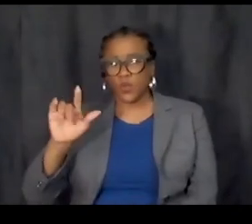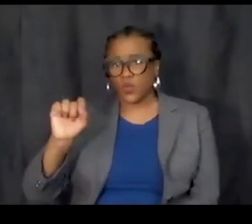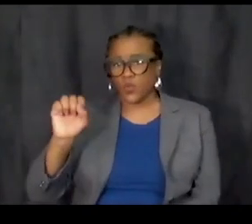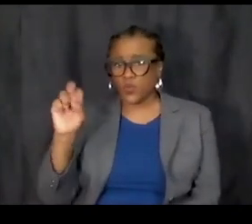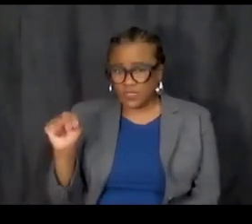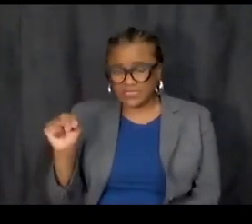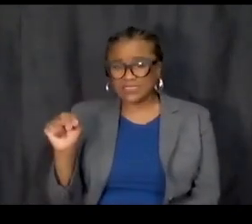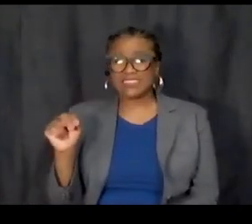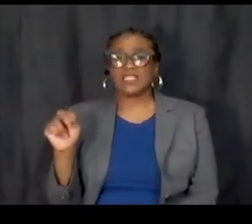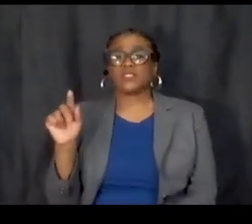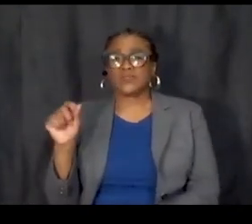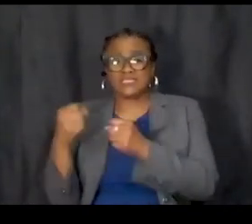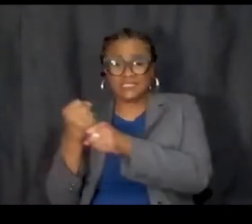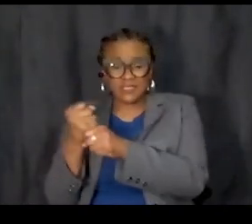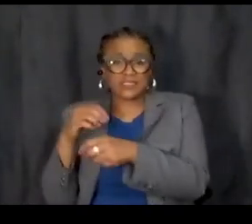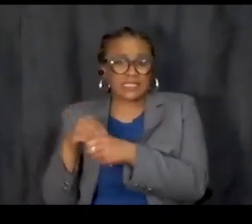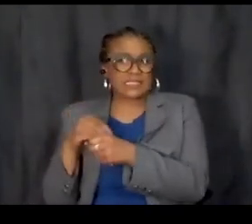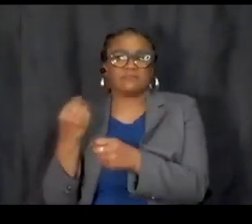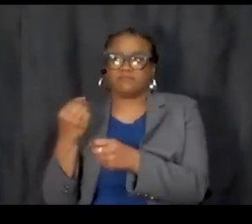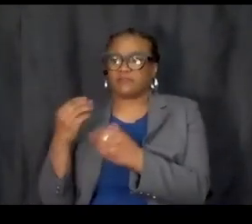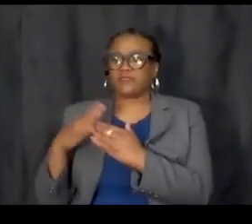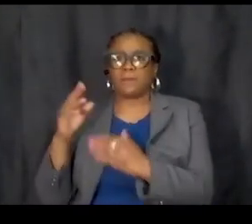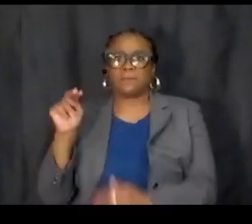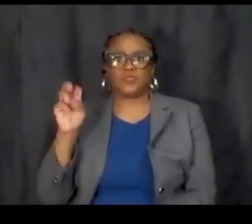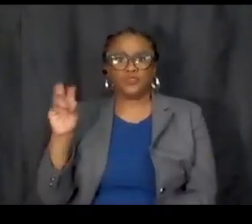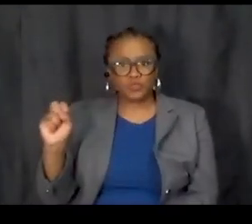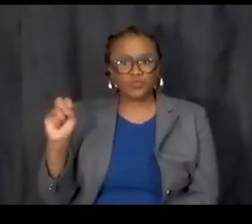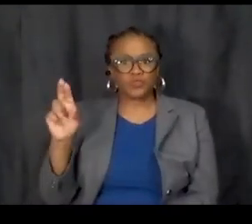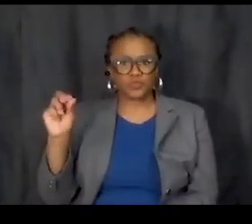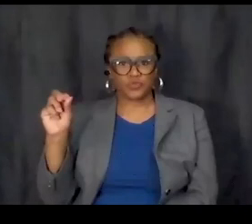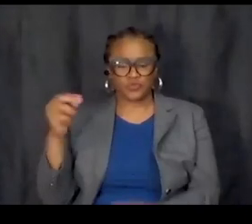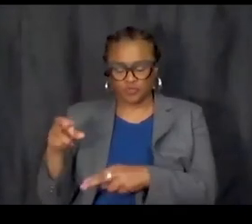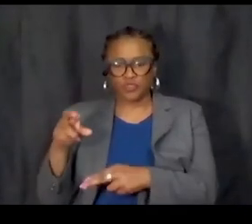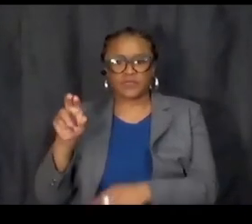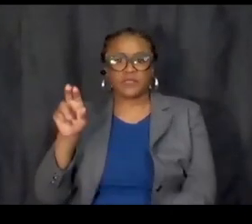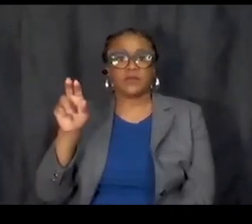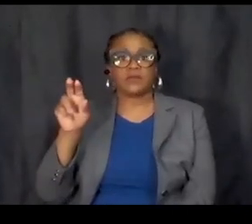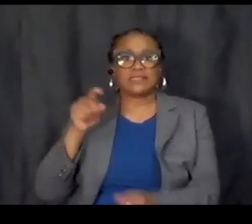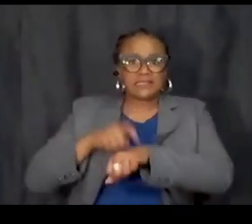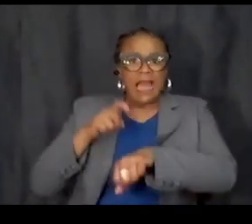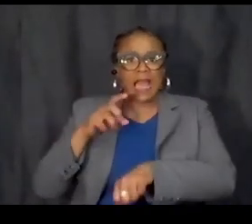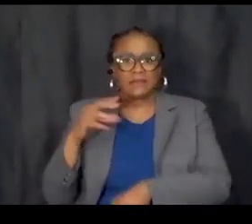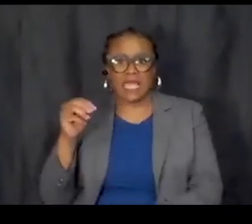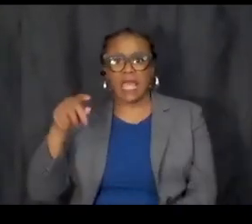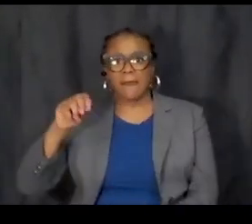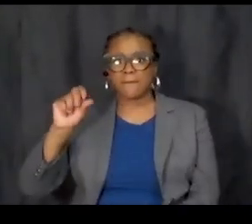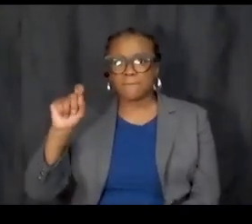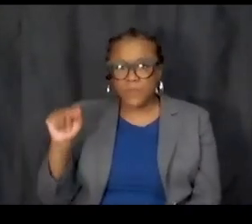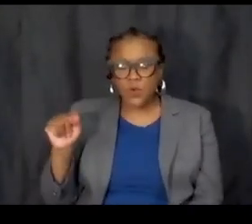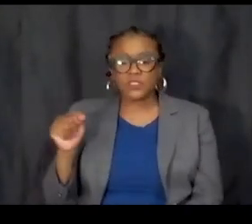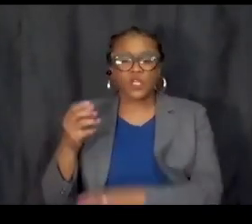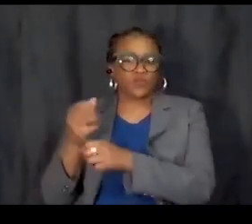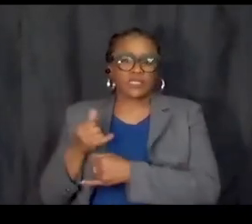in the nation's top newsrooms, including The Times and The Post, has received fellowships from Cave Canem, Ragdale,